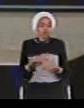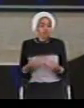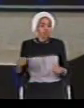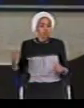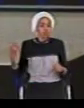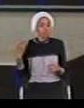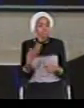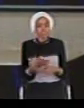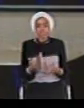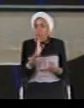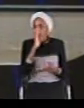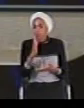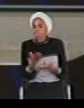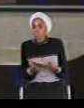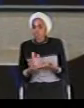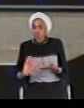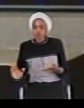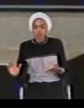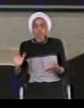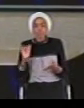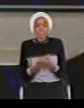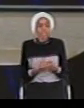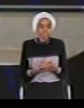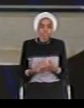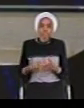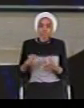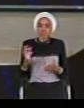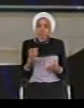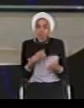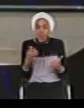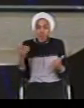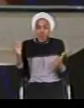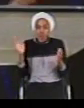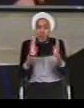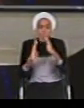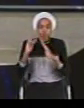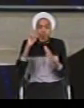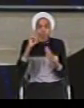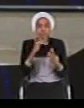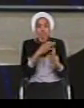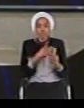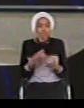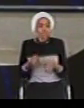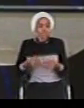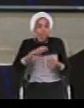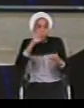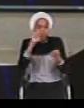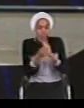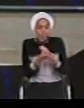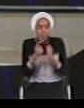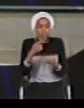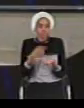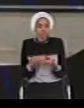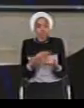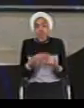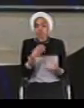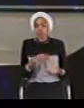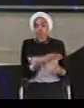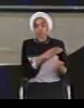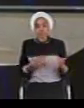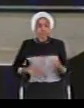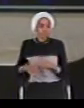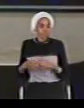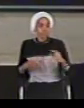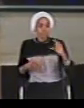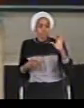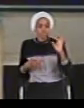there be some that trouble you and would pervert the gospel of Christ. Verse